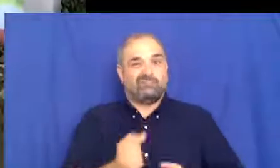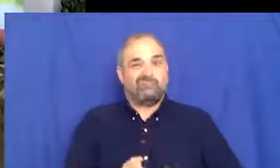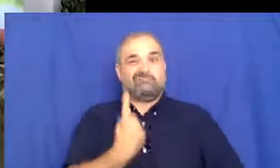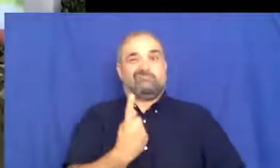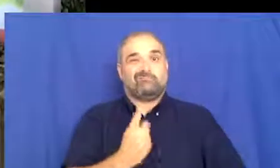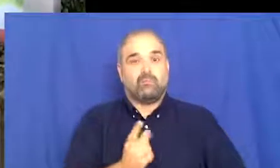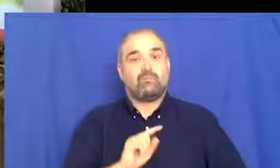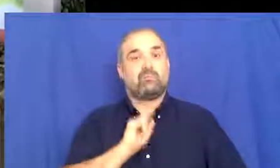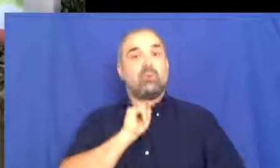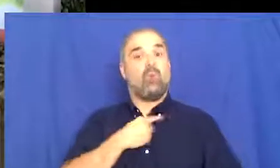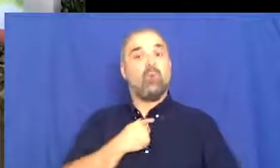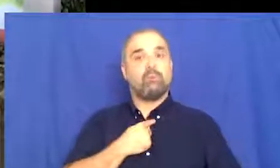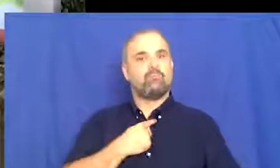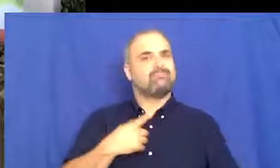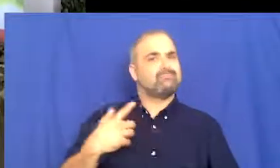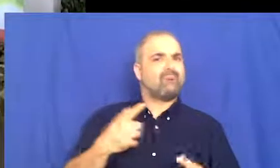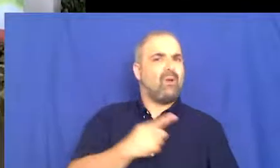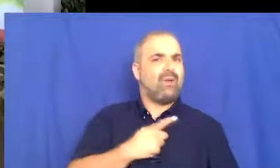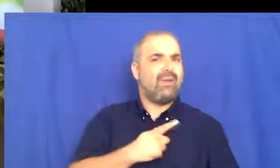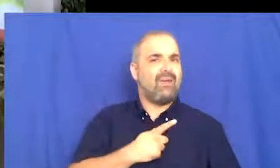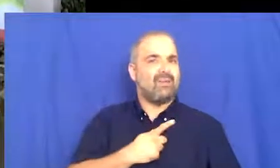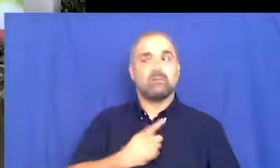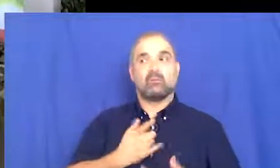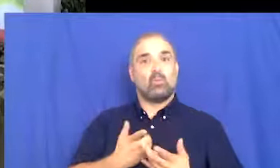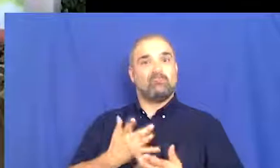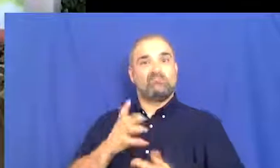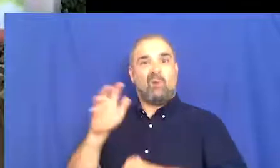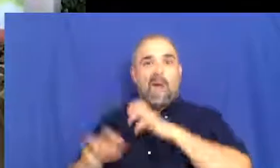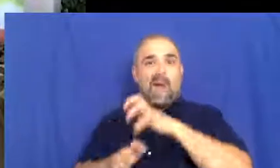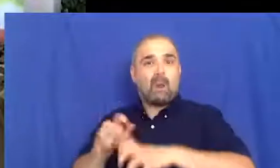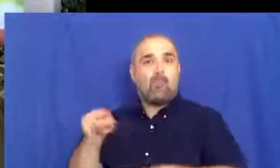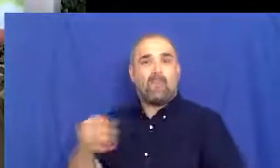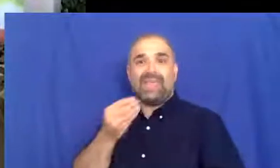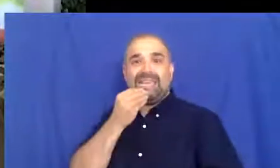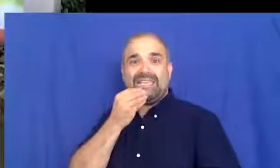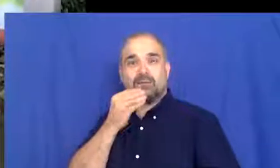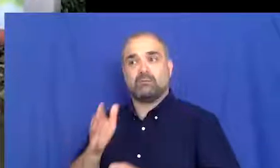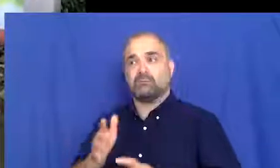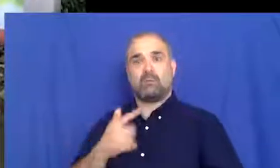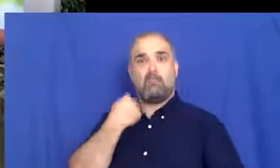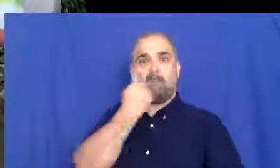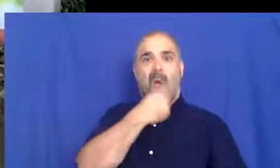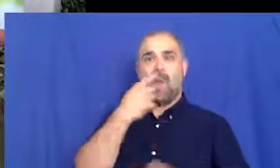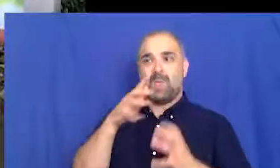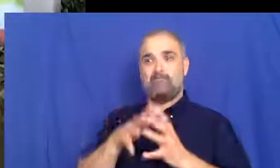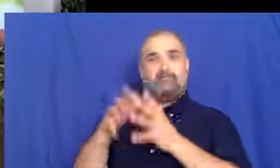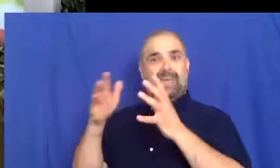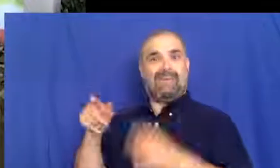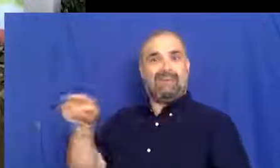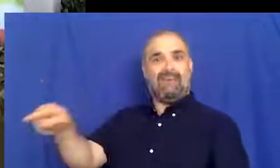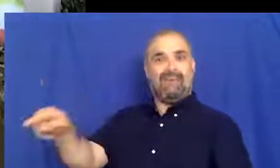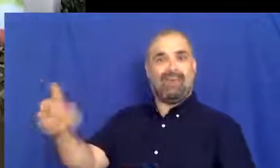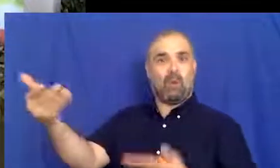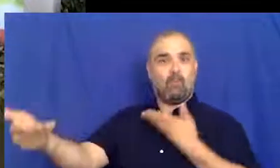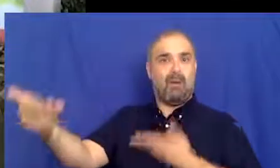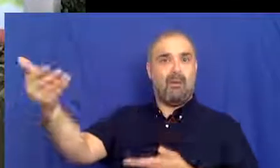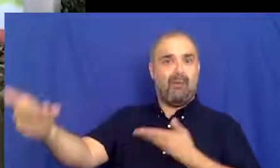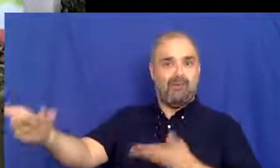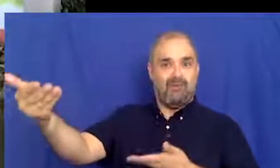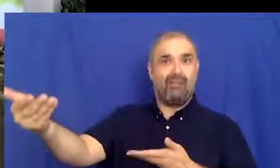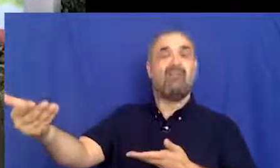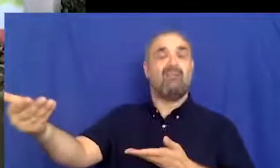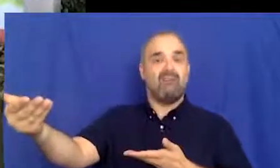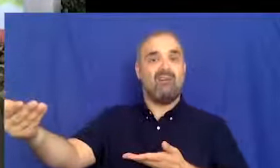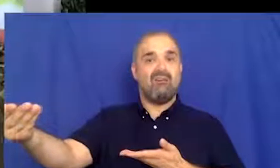And the way they do that, because the animals they like to eat are actually bigger than their mouth, generally the way we look at food is their